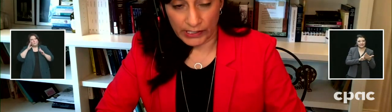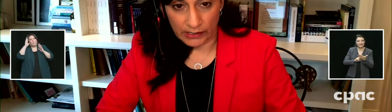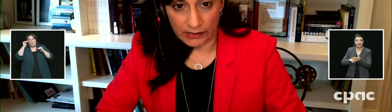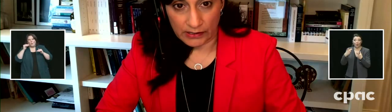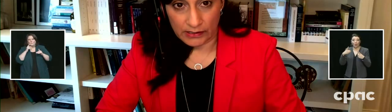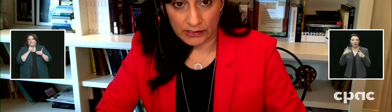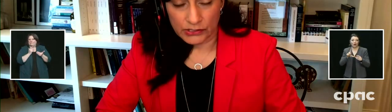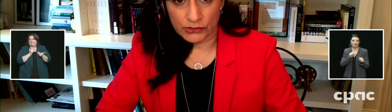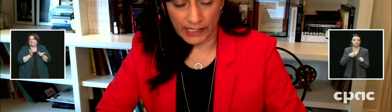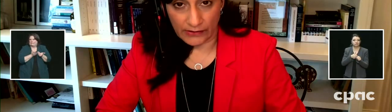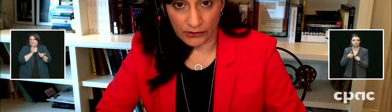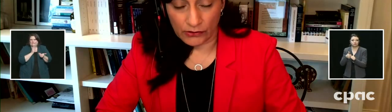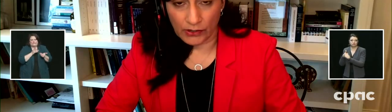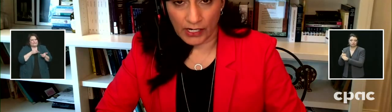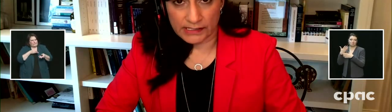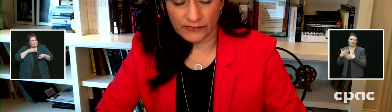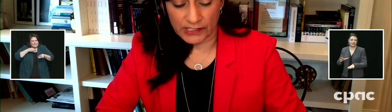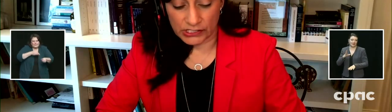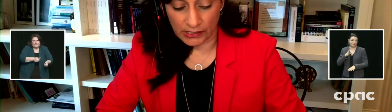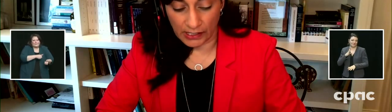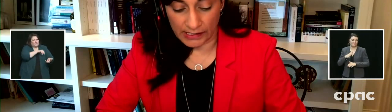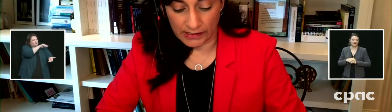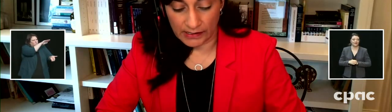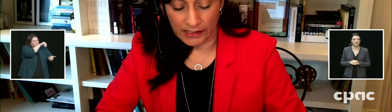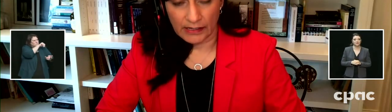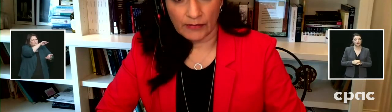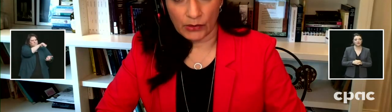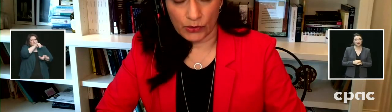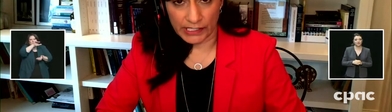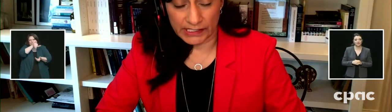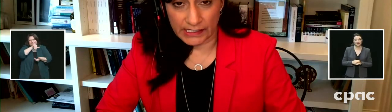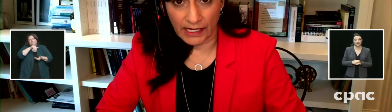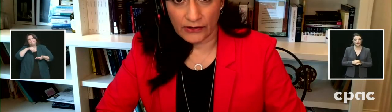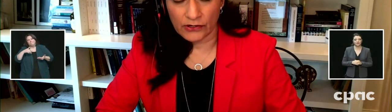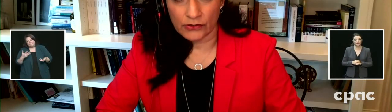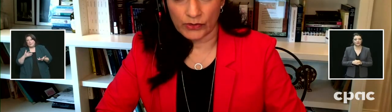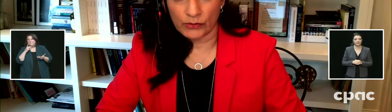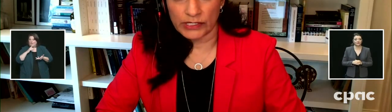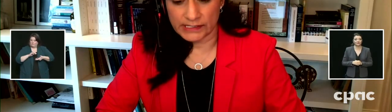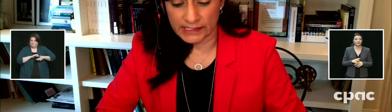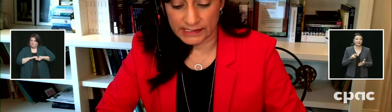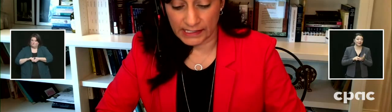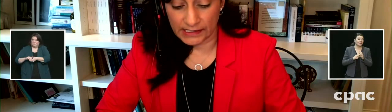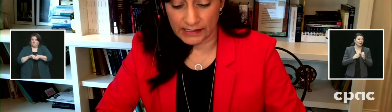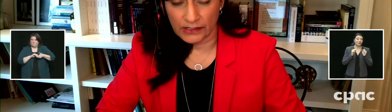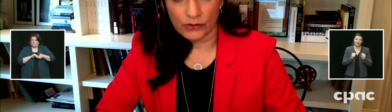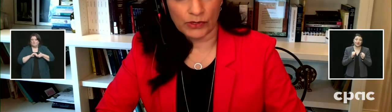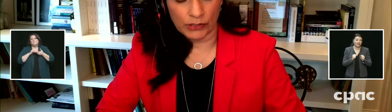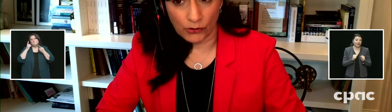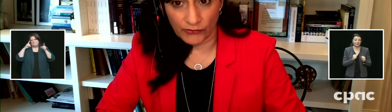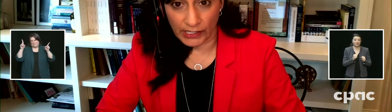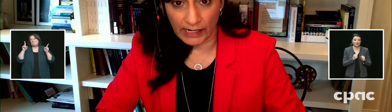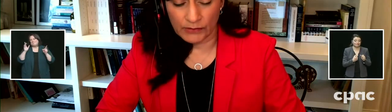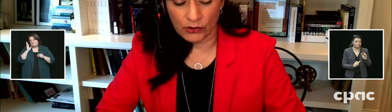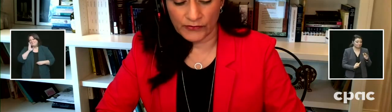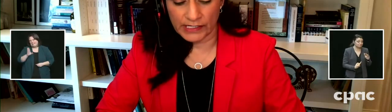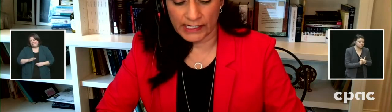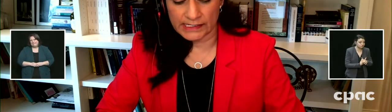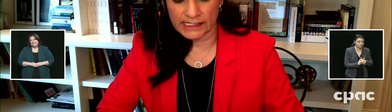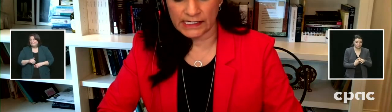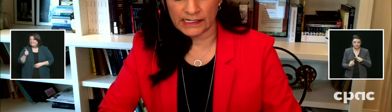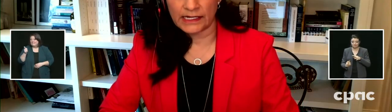but we will together cross the finish line. By working together, we will succeed. We will